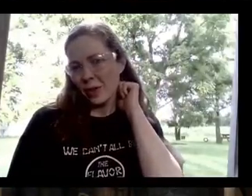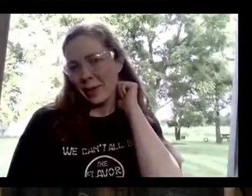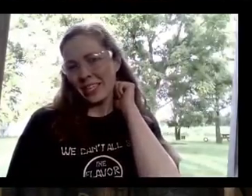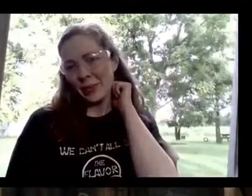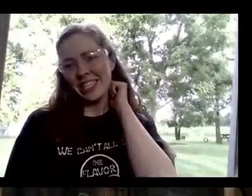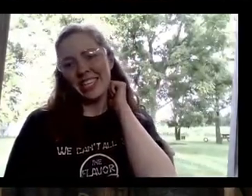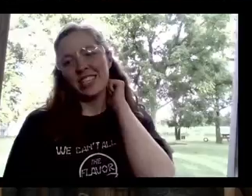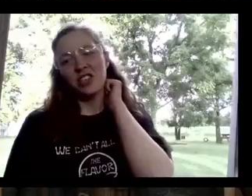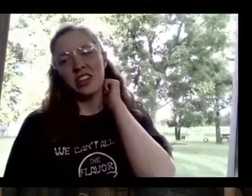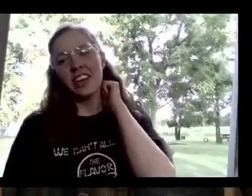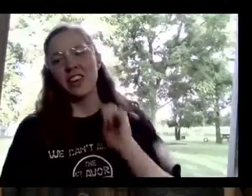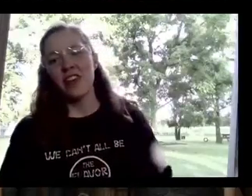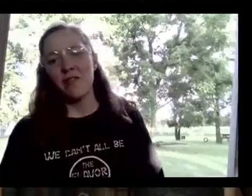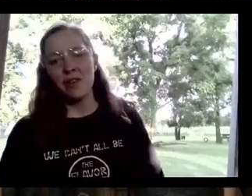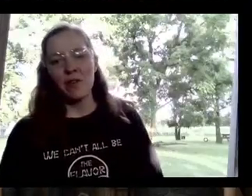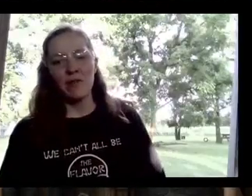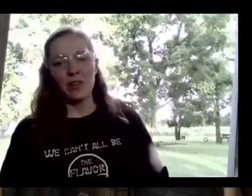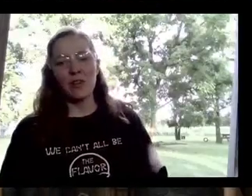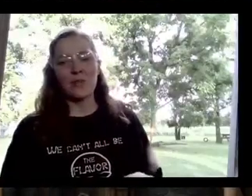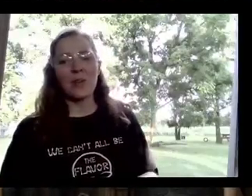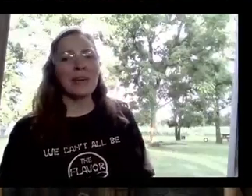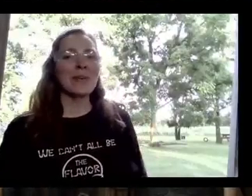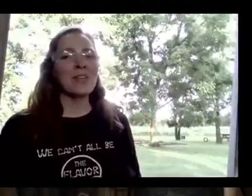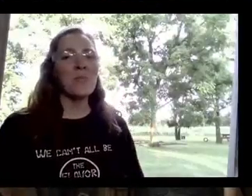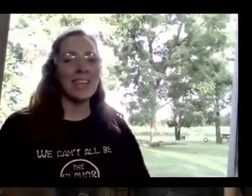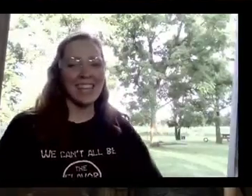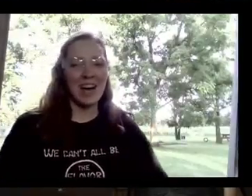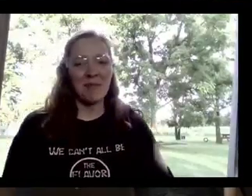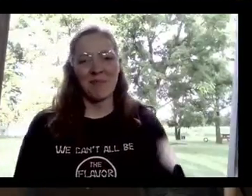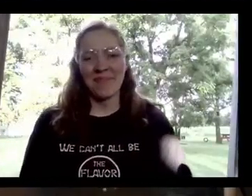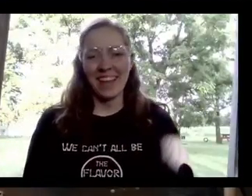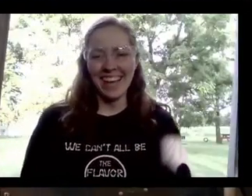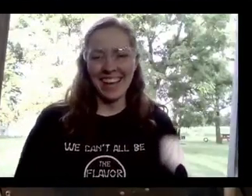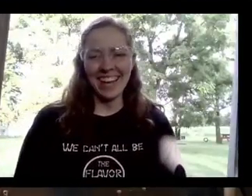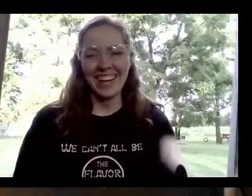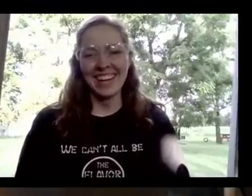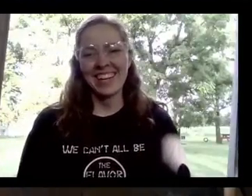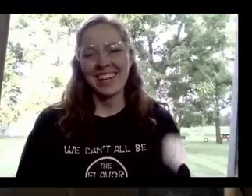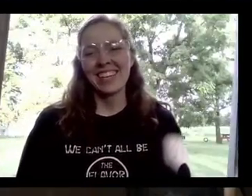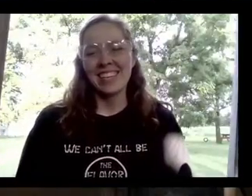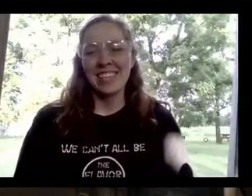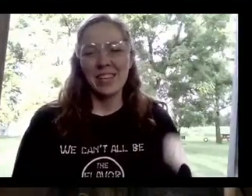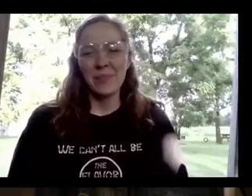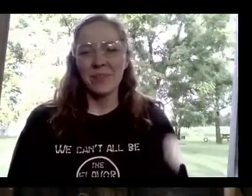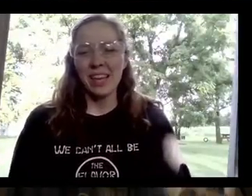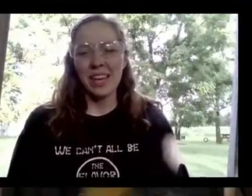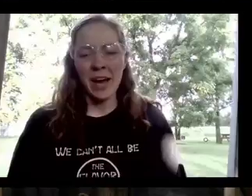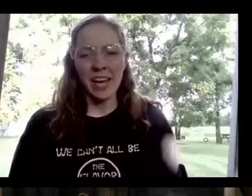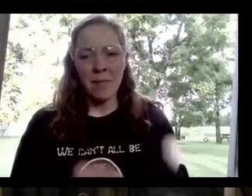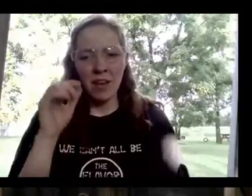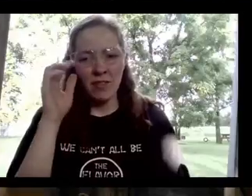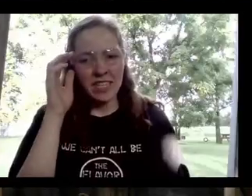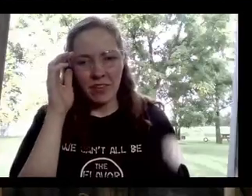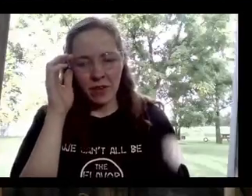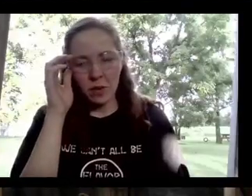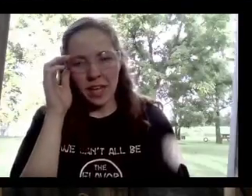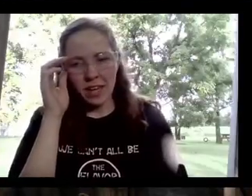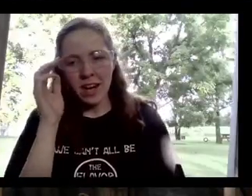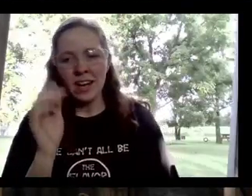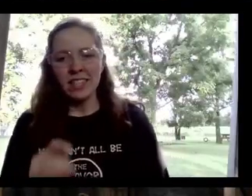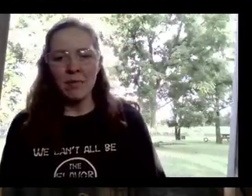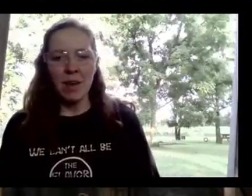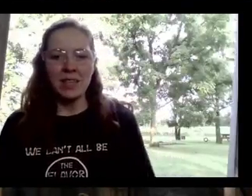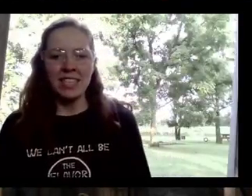The Real Big Swede says you should get your nephew from Florida, Roy. We do miss him. Yeah, little G's awesome, ain't he? He might come out and visit for a